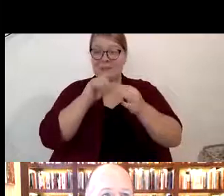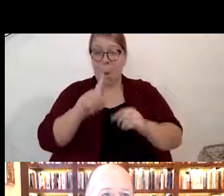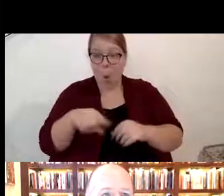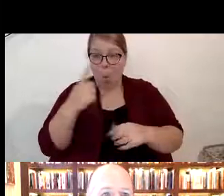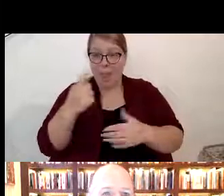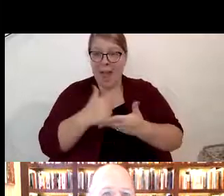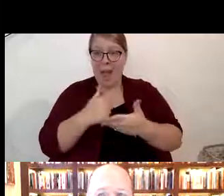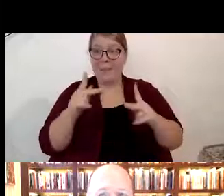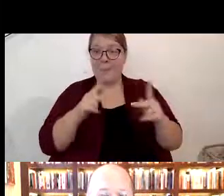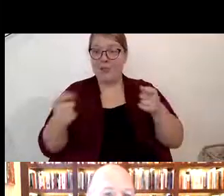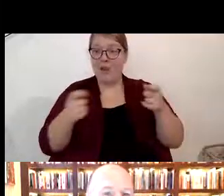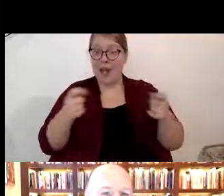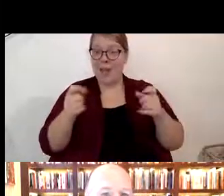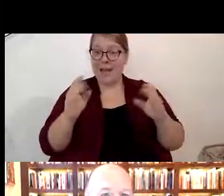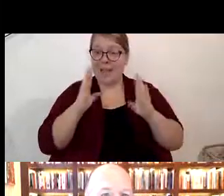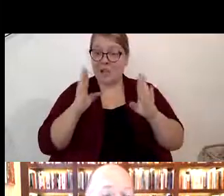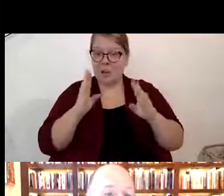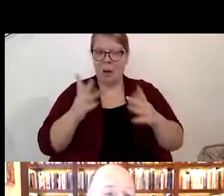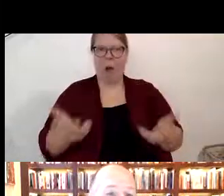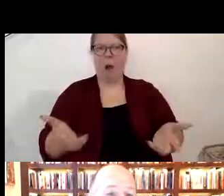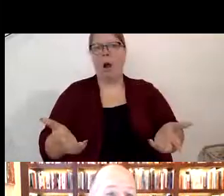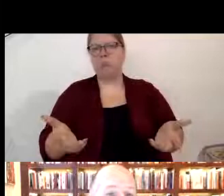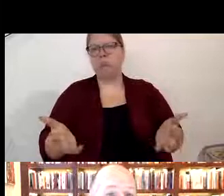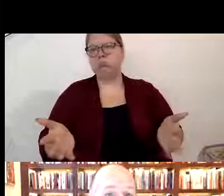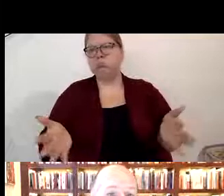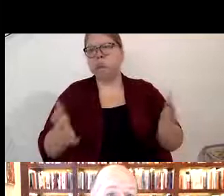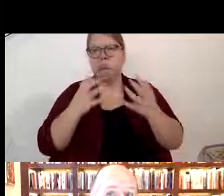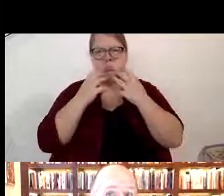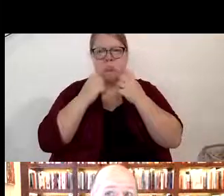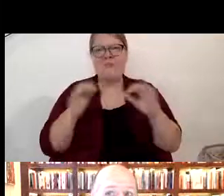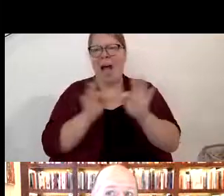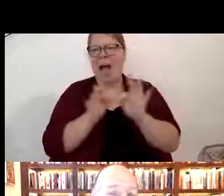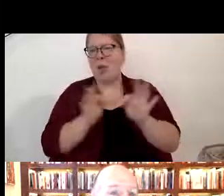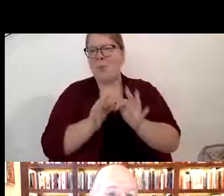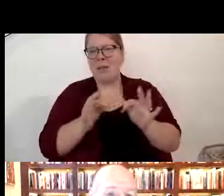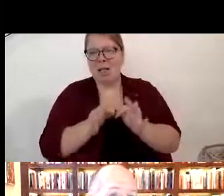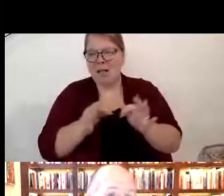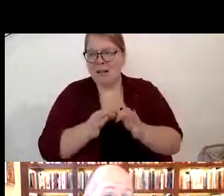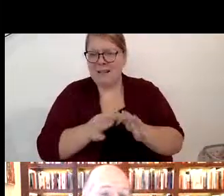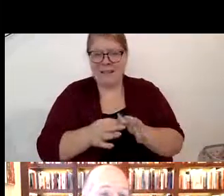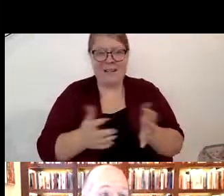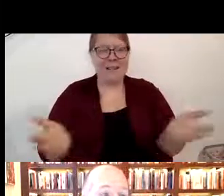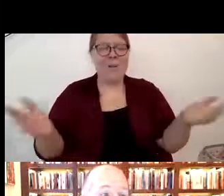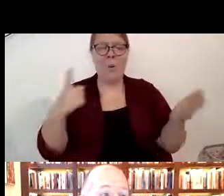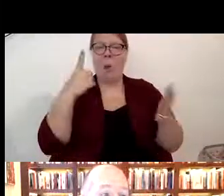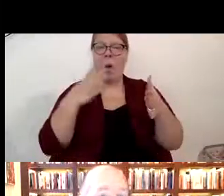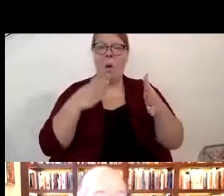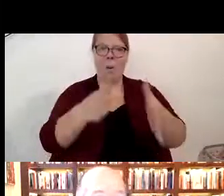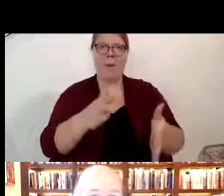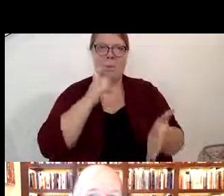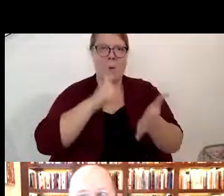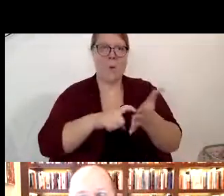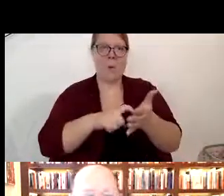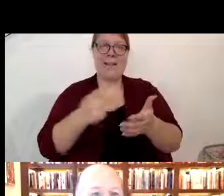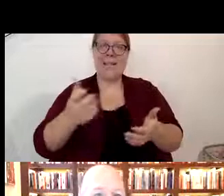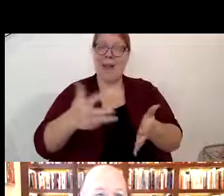attention, it would be worth its weight in gold. Because frankly, I'm going to show you later how one way to characterize a gambling problem